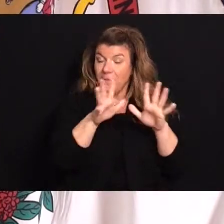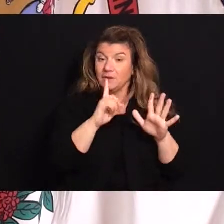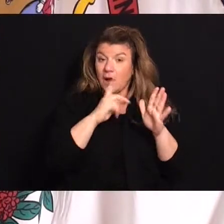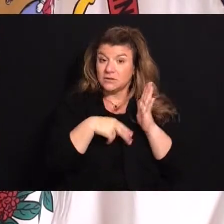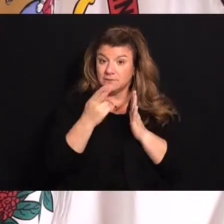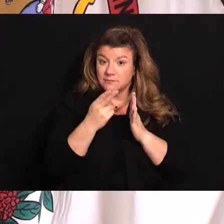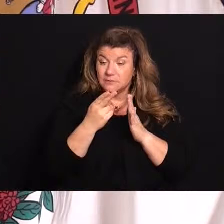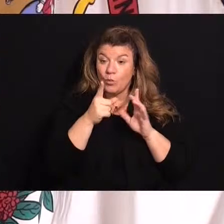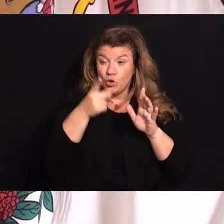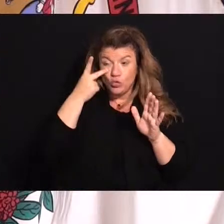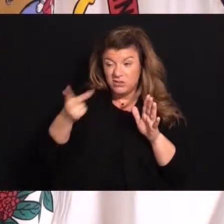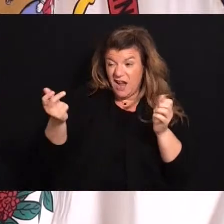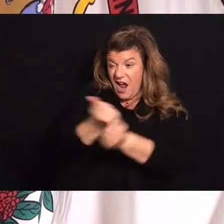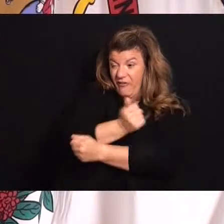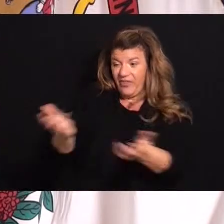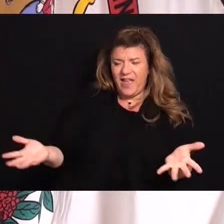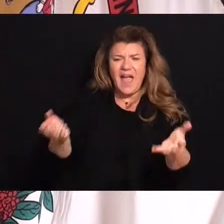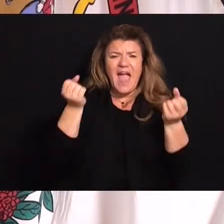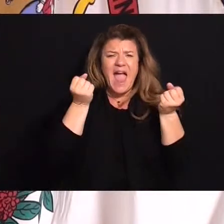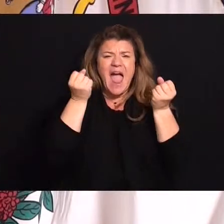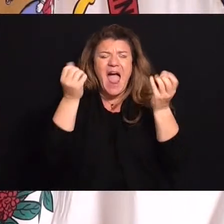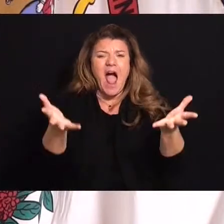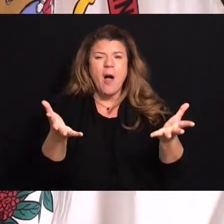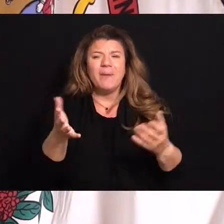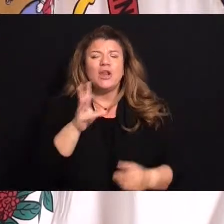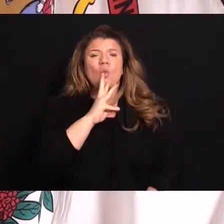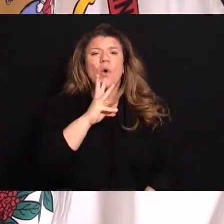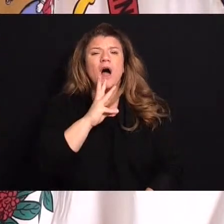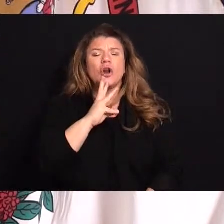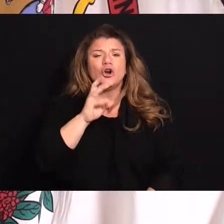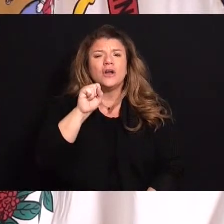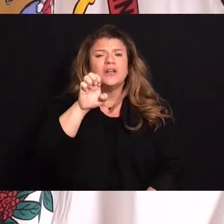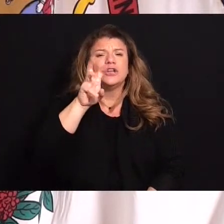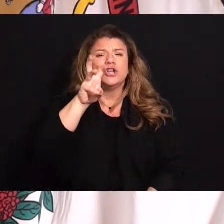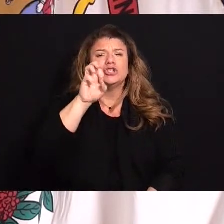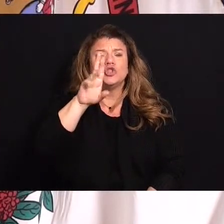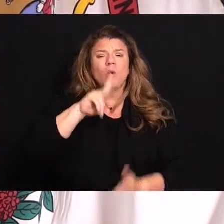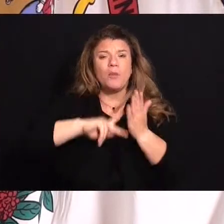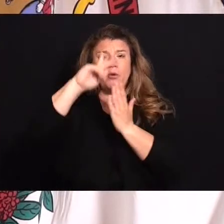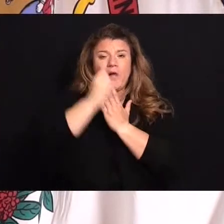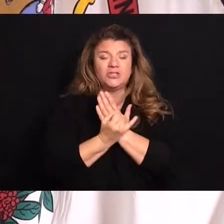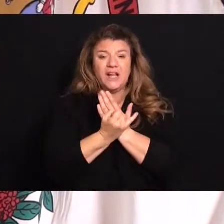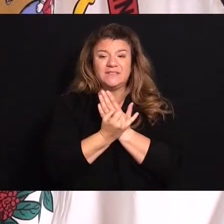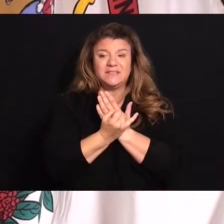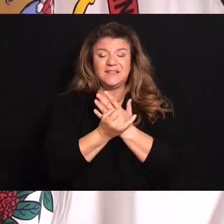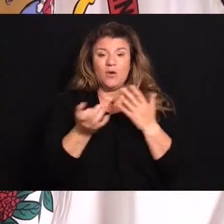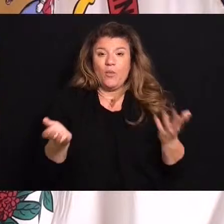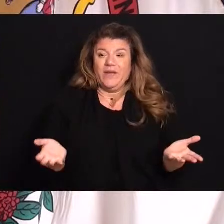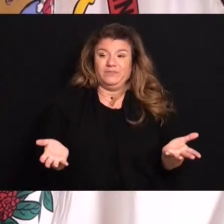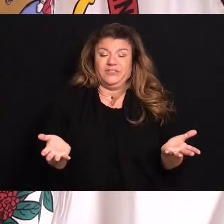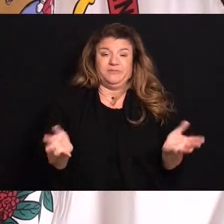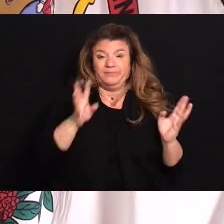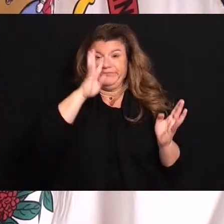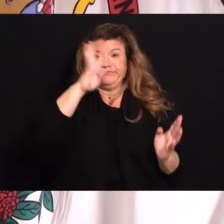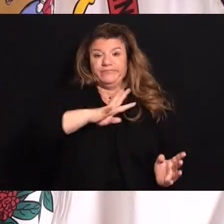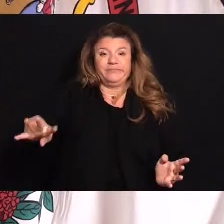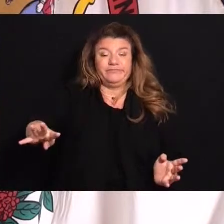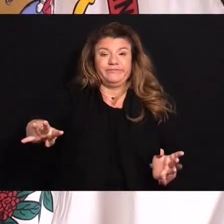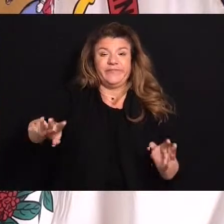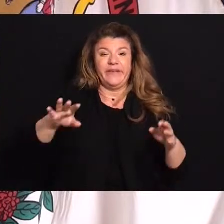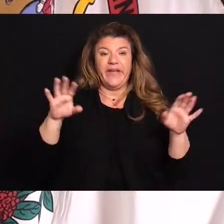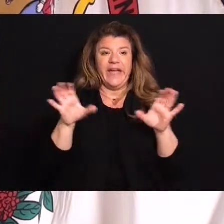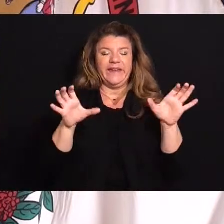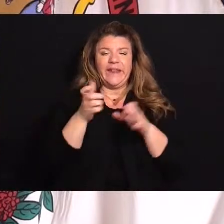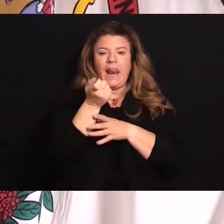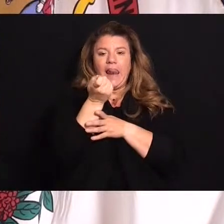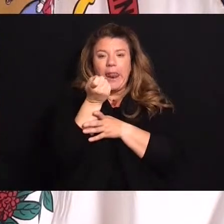to it, how many water and sewer projects we basically went defunct, and we did very